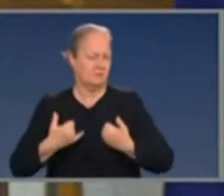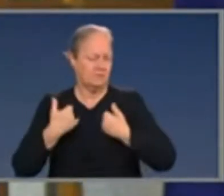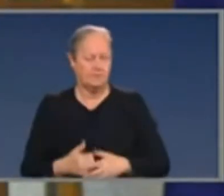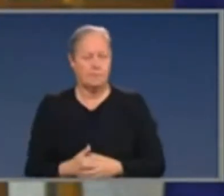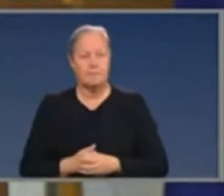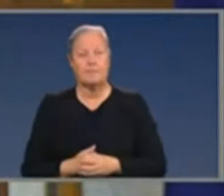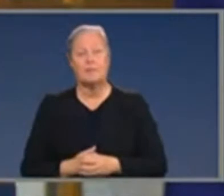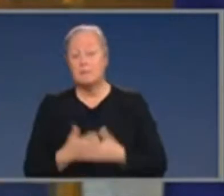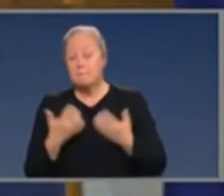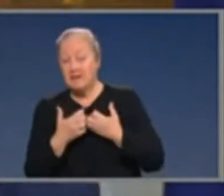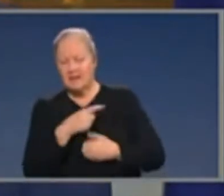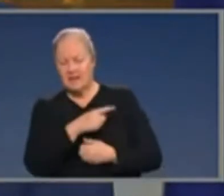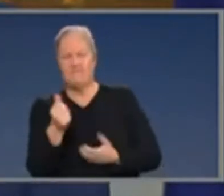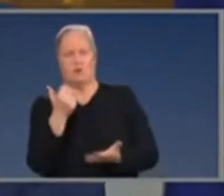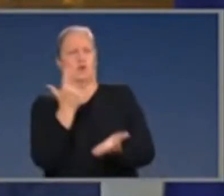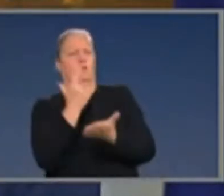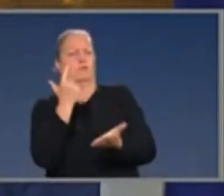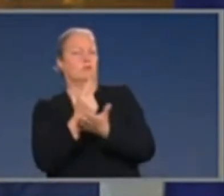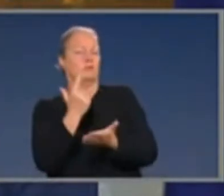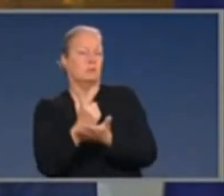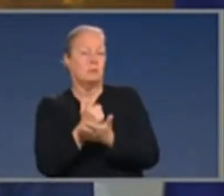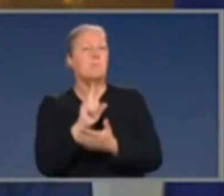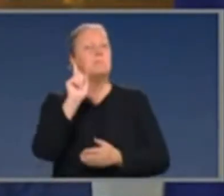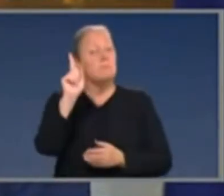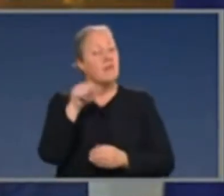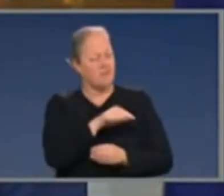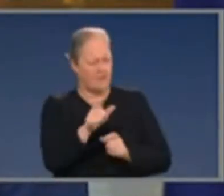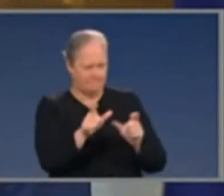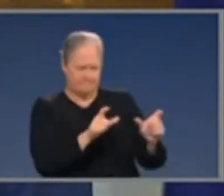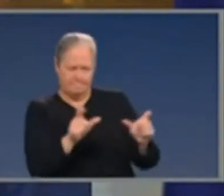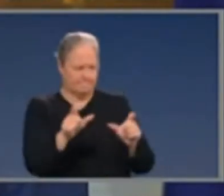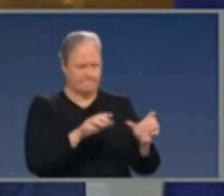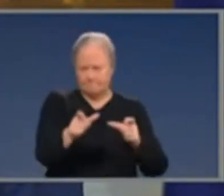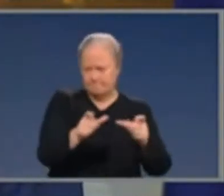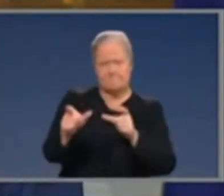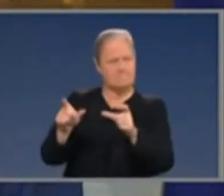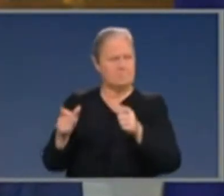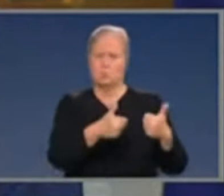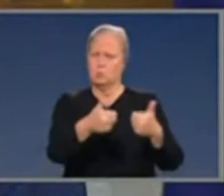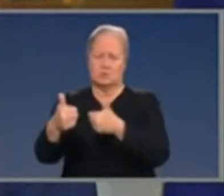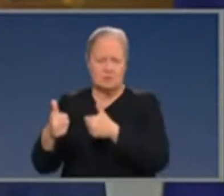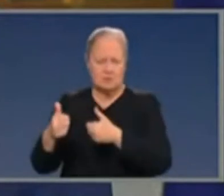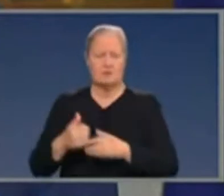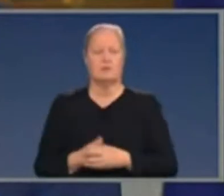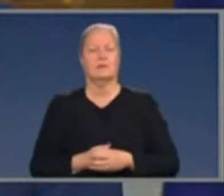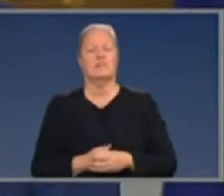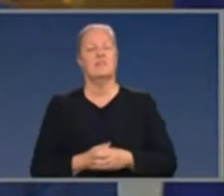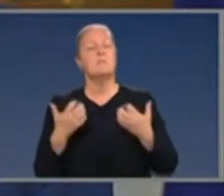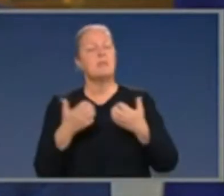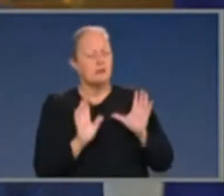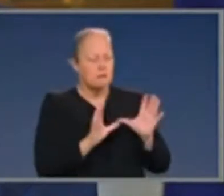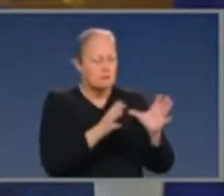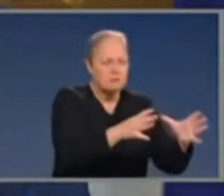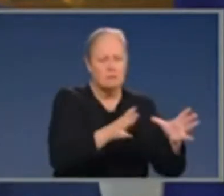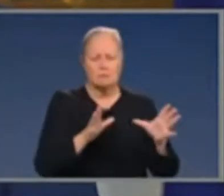of cases, but they are managing extremely well. Some of them they've all cohorted